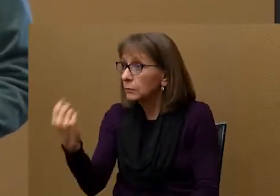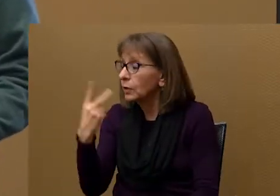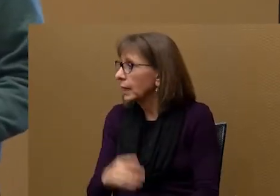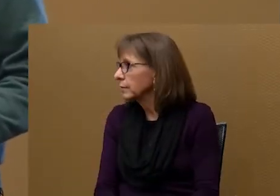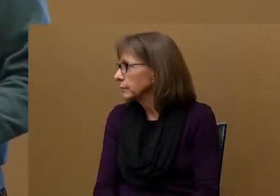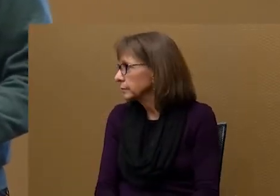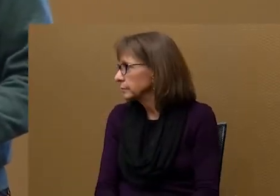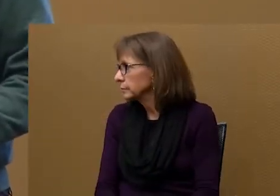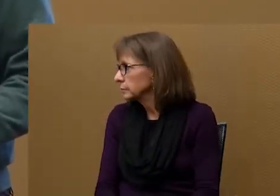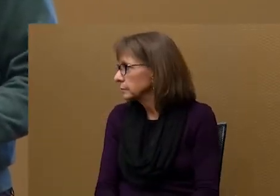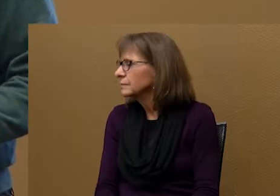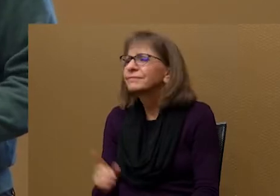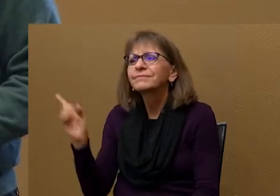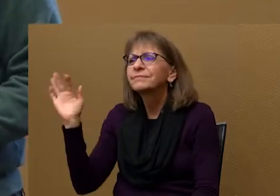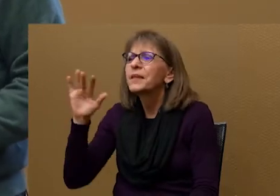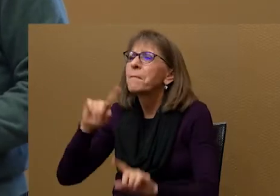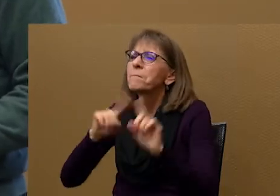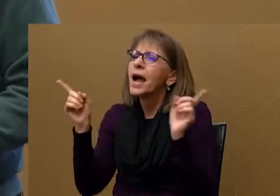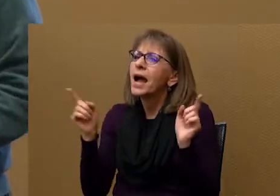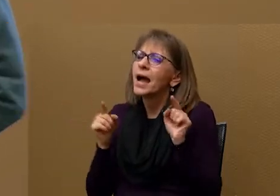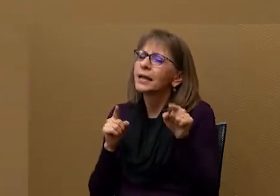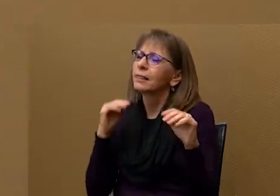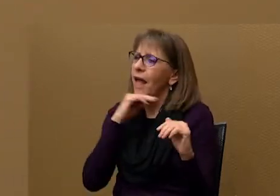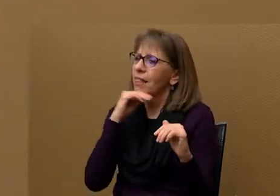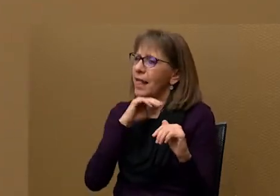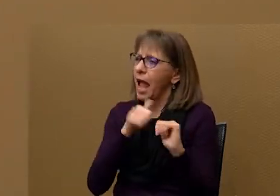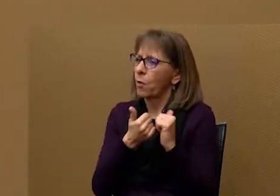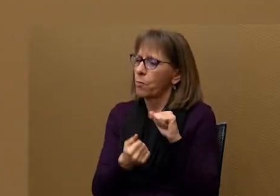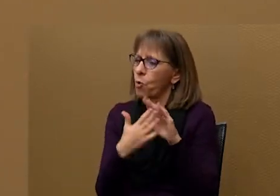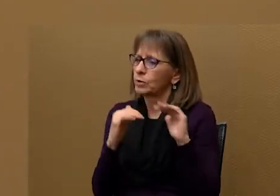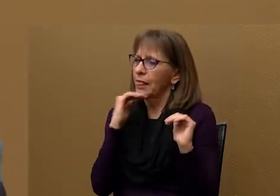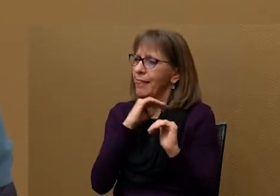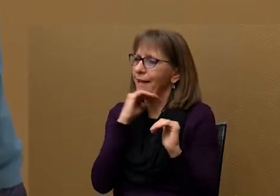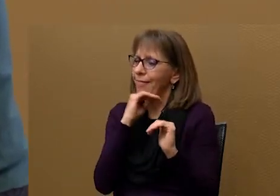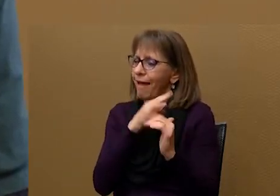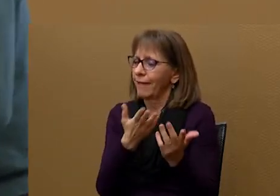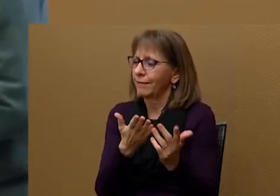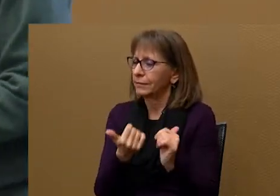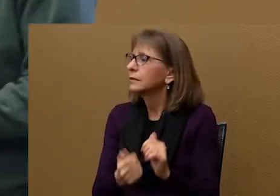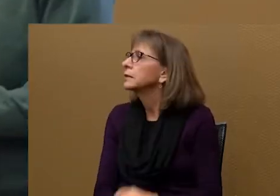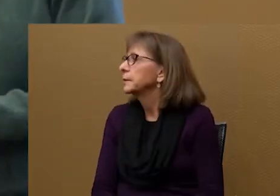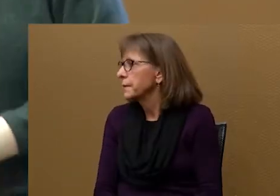either, but that's the best I got. Okay. How do you approach the lie?